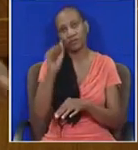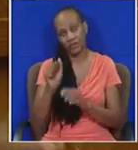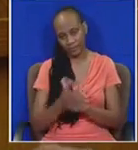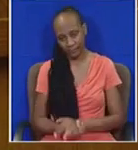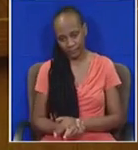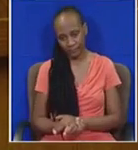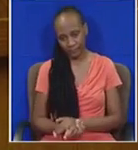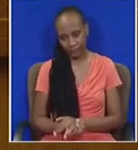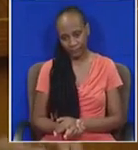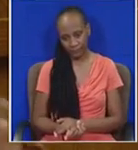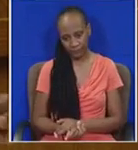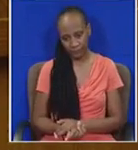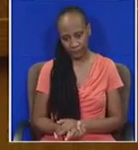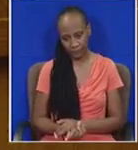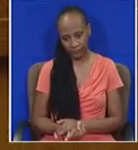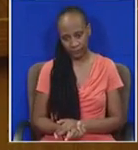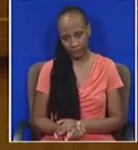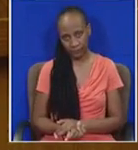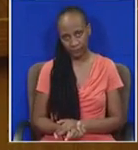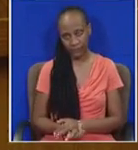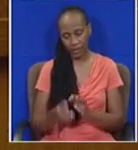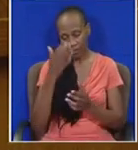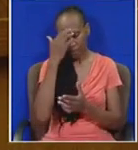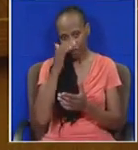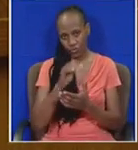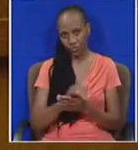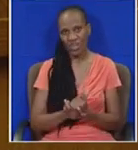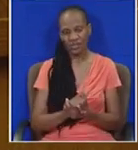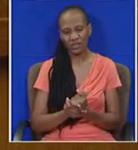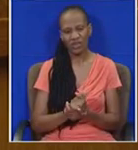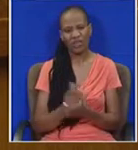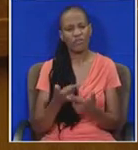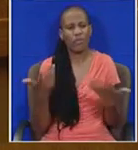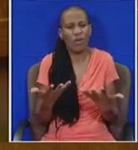trust which is an outcome of earning.